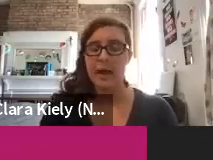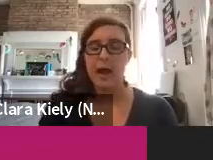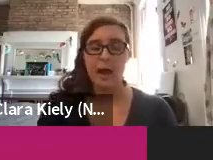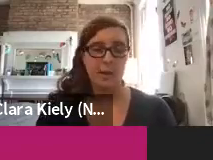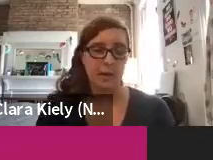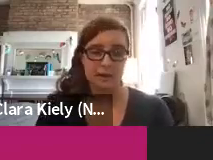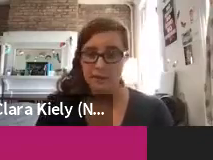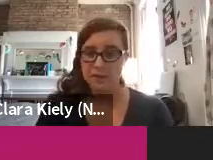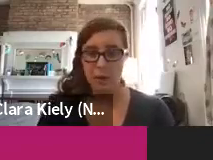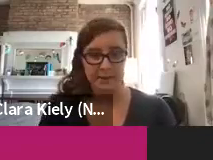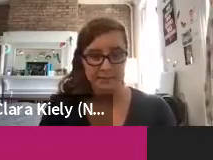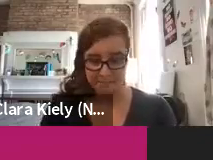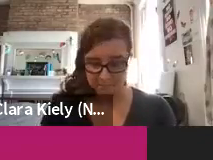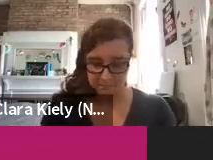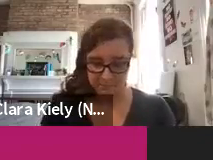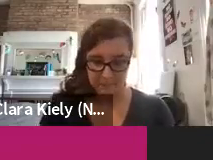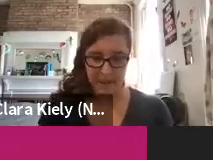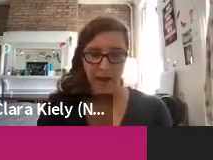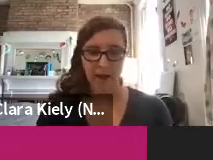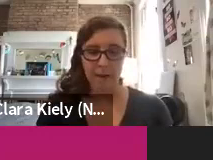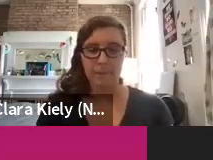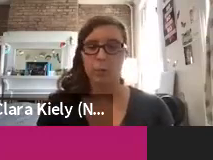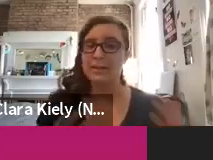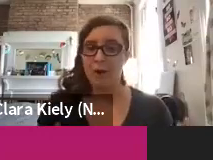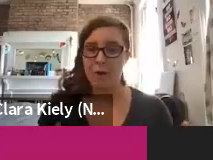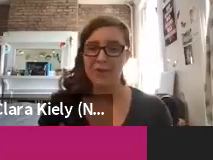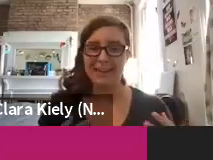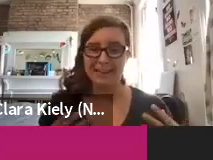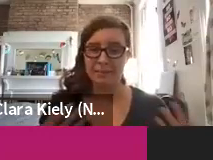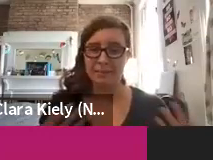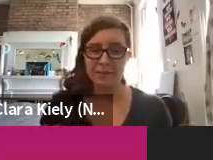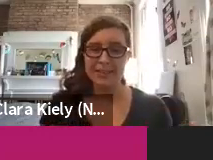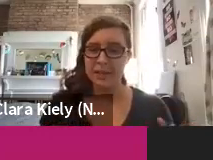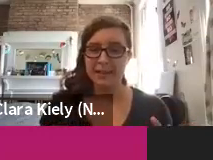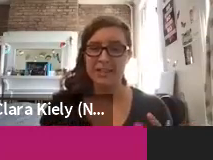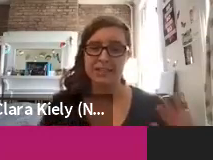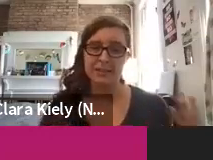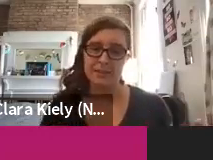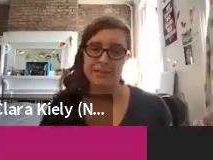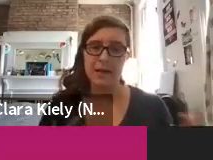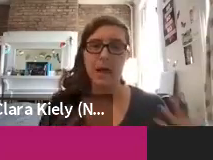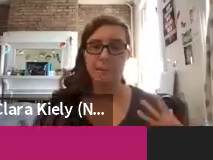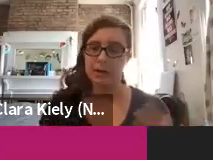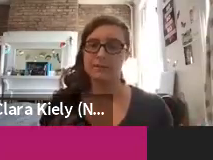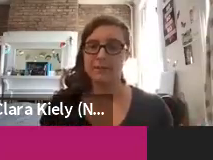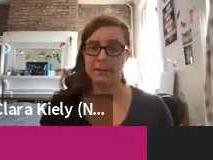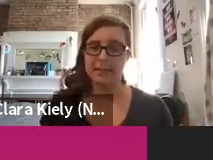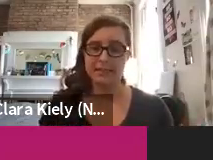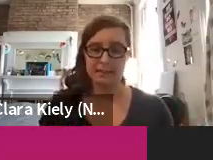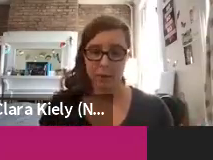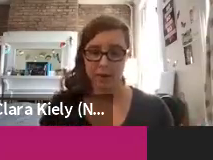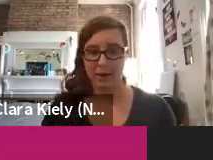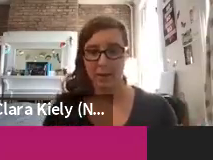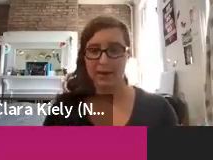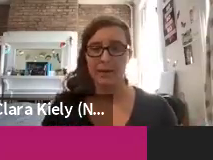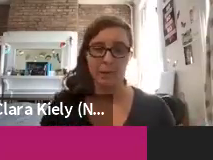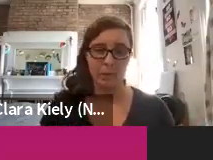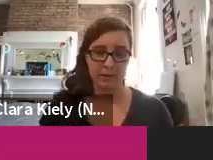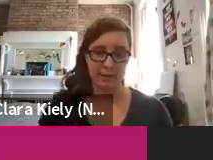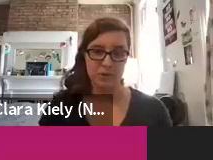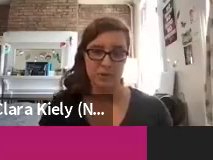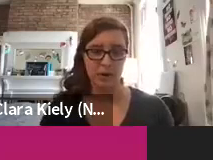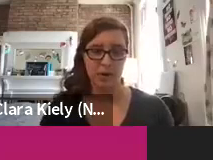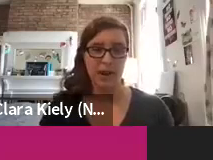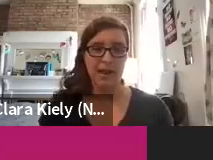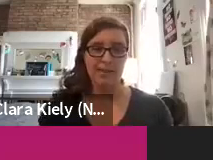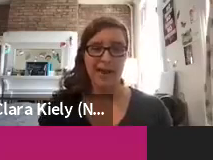friend, a loved one. We know that it can be really challenging to be part of somebody's support network, and we